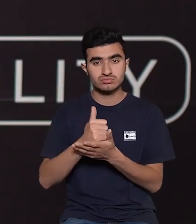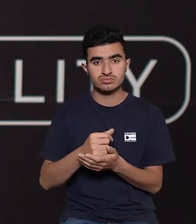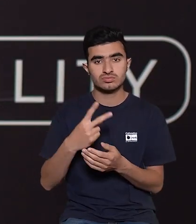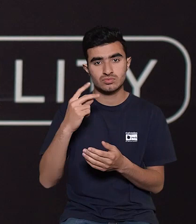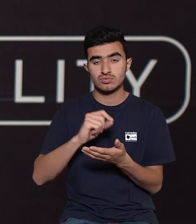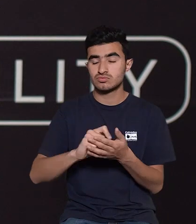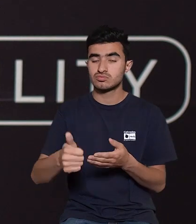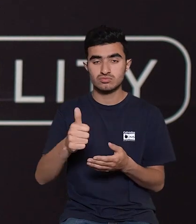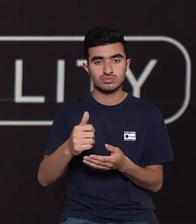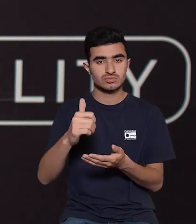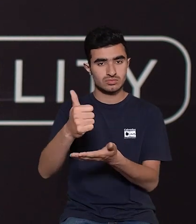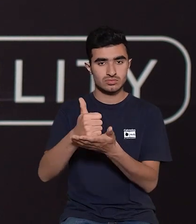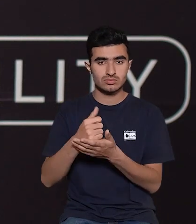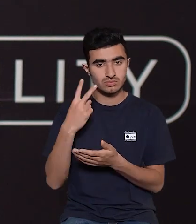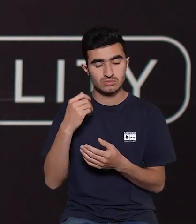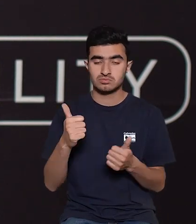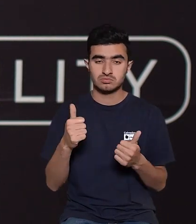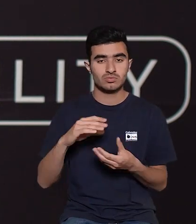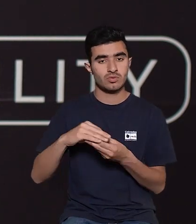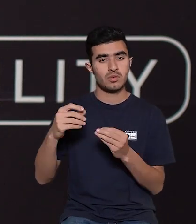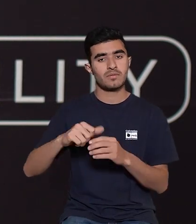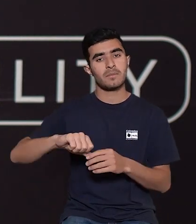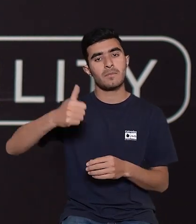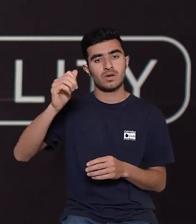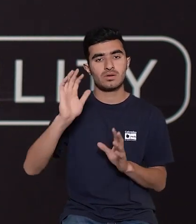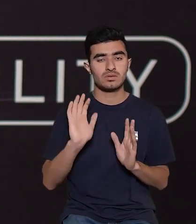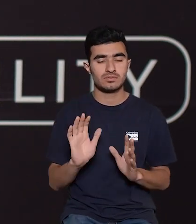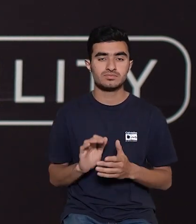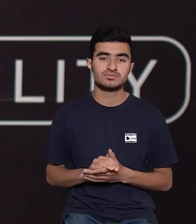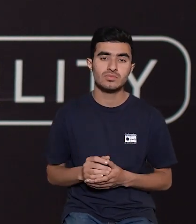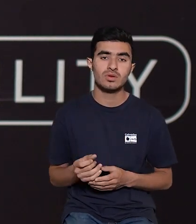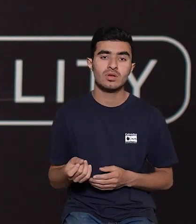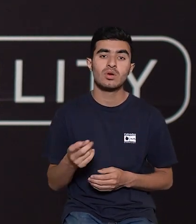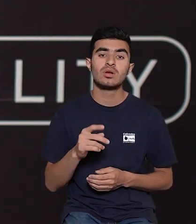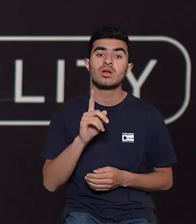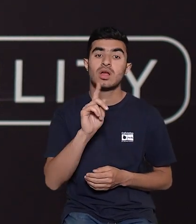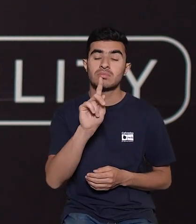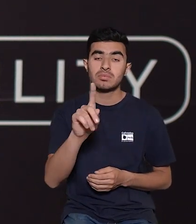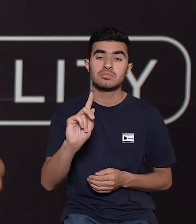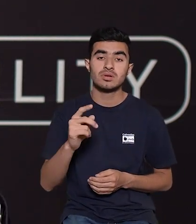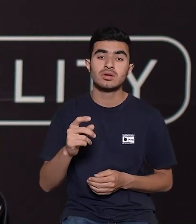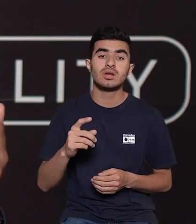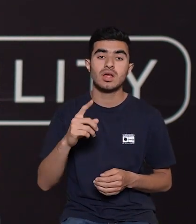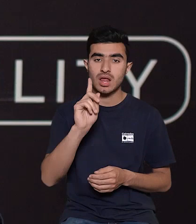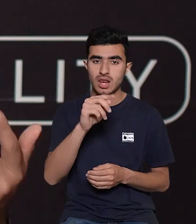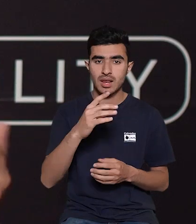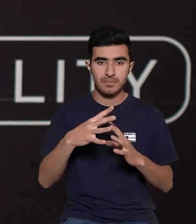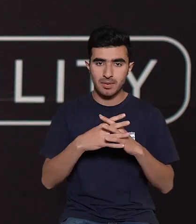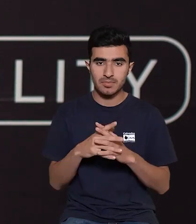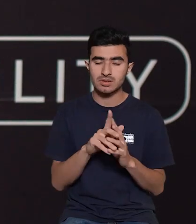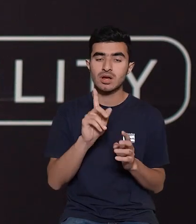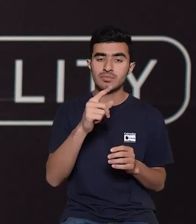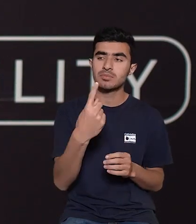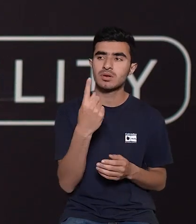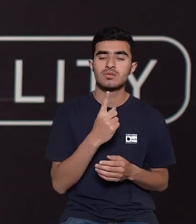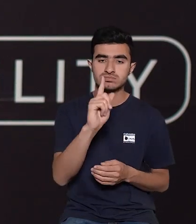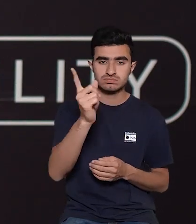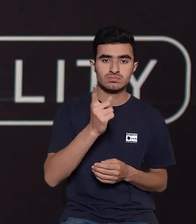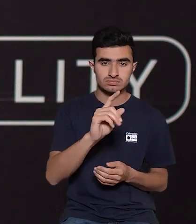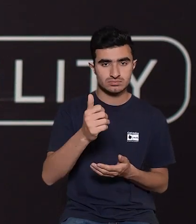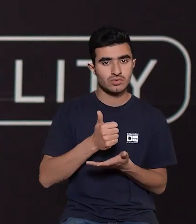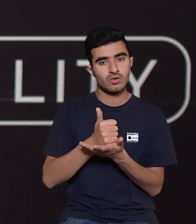It's given out by the International Association for the Fantastic and Arts, who give out the award every year in Orlando,